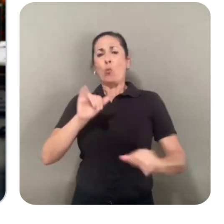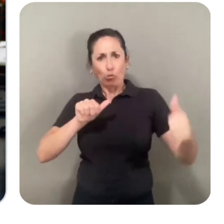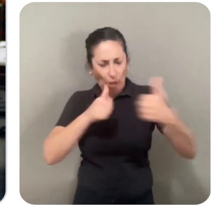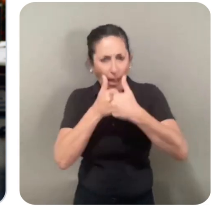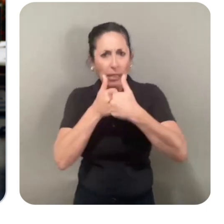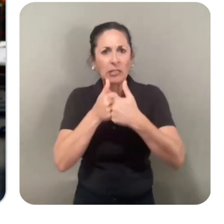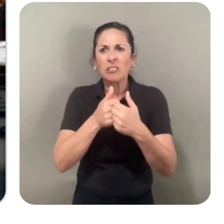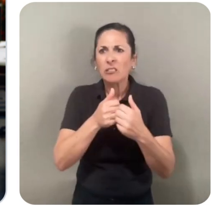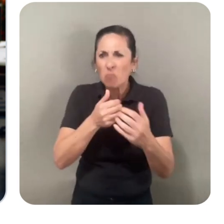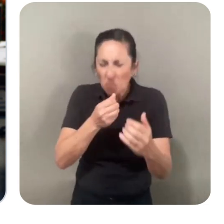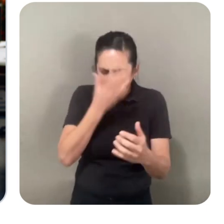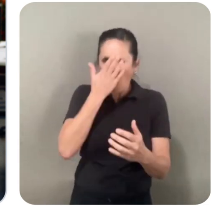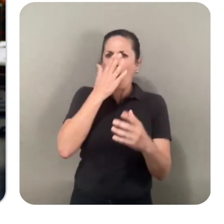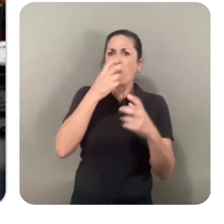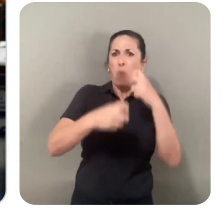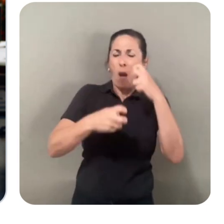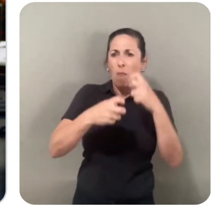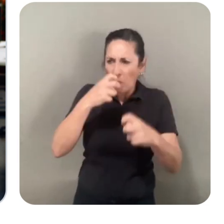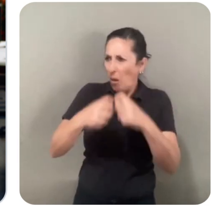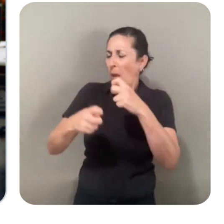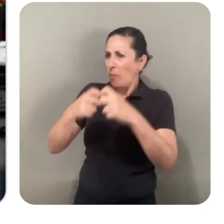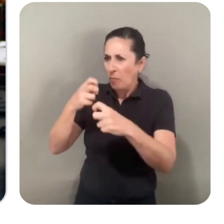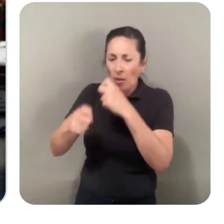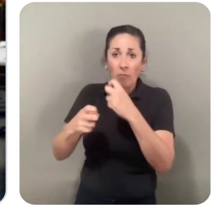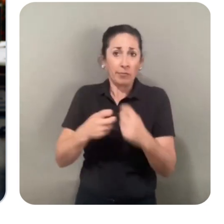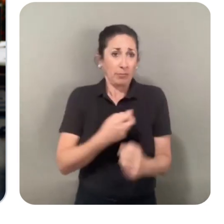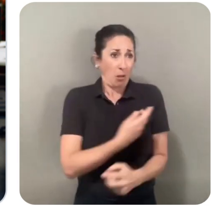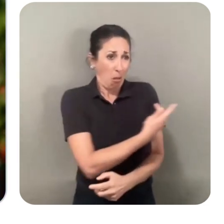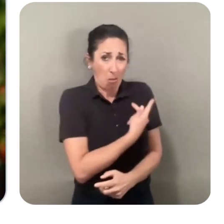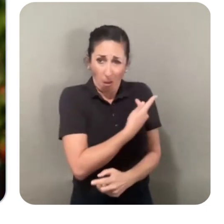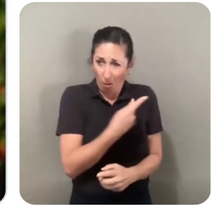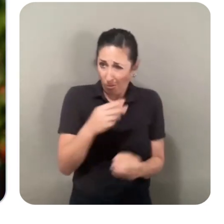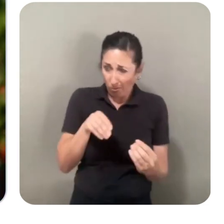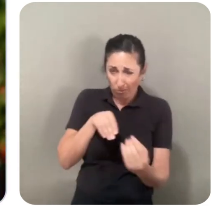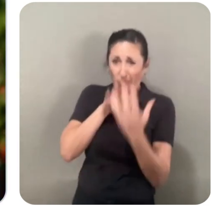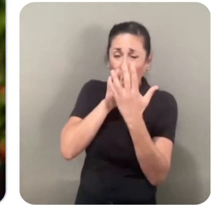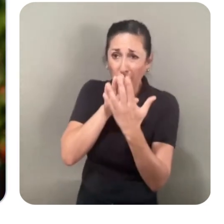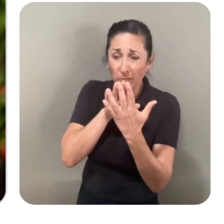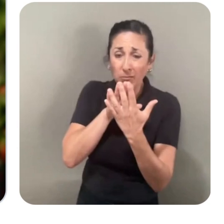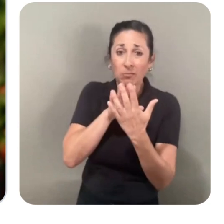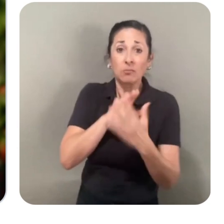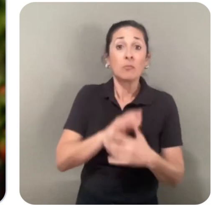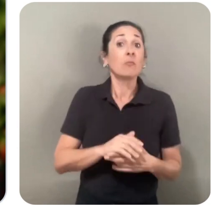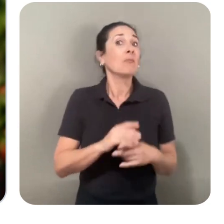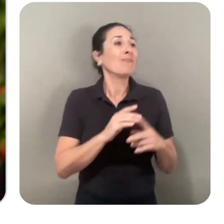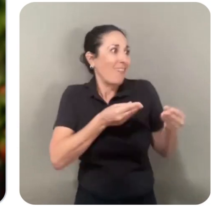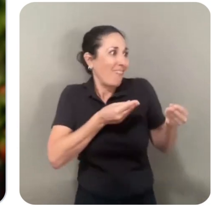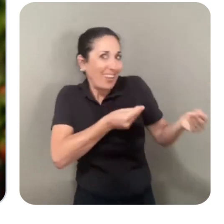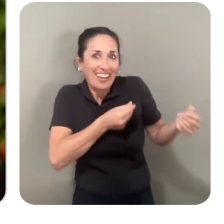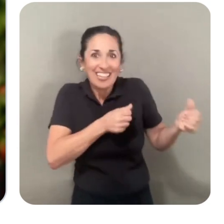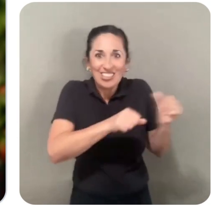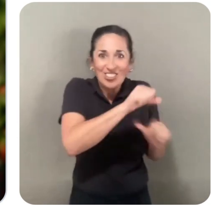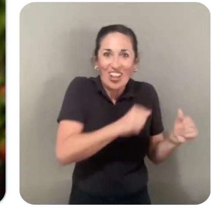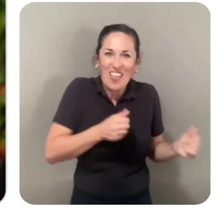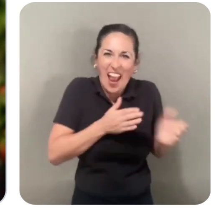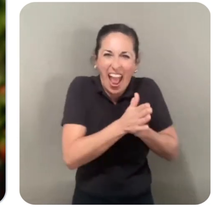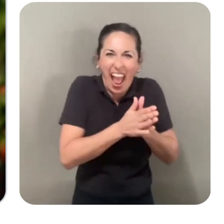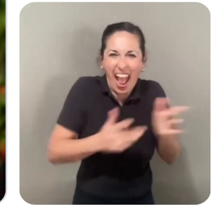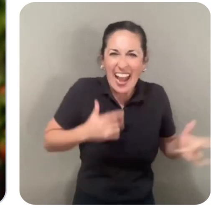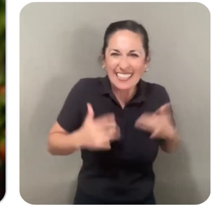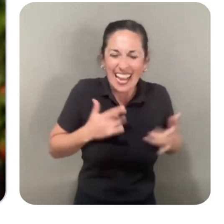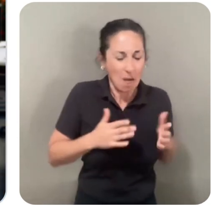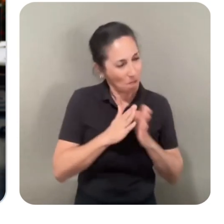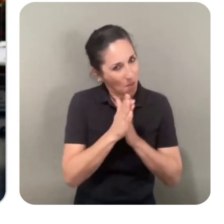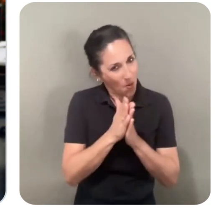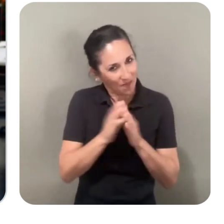we faced for the first time on our own. But by feeding off of each other's excitement, we stayed